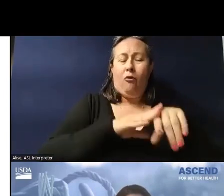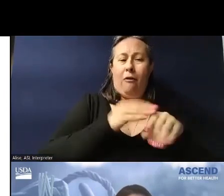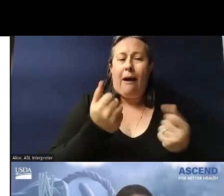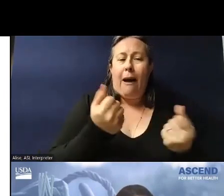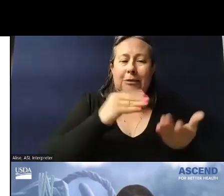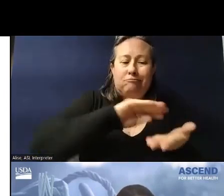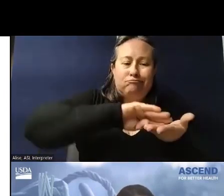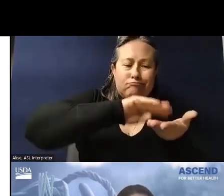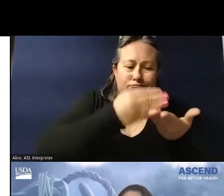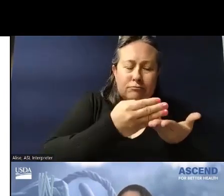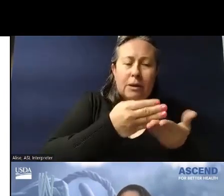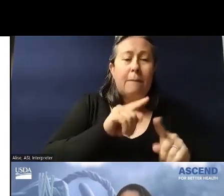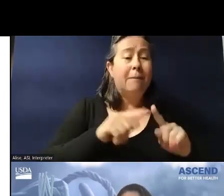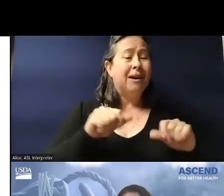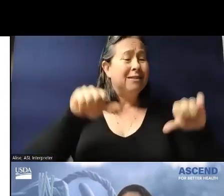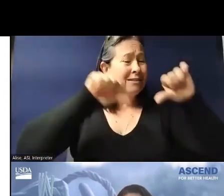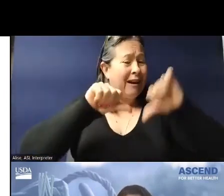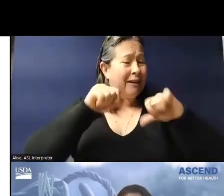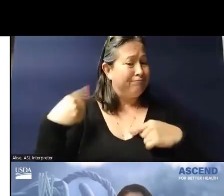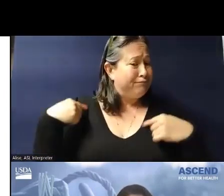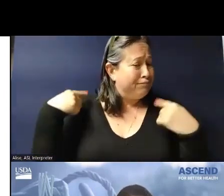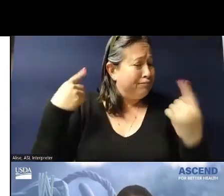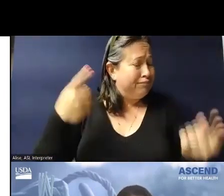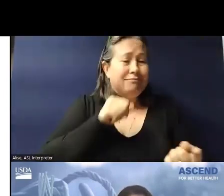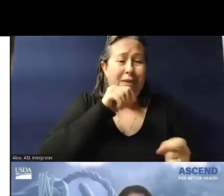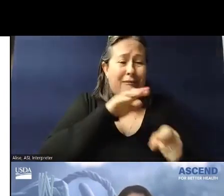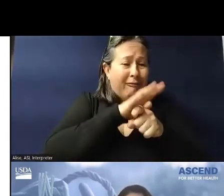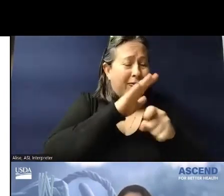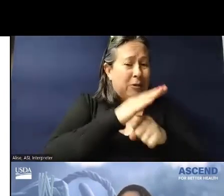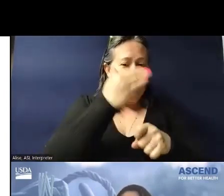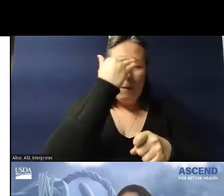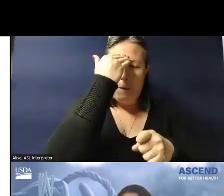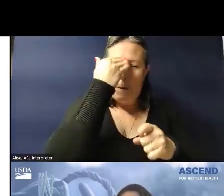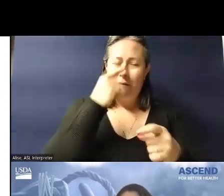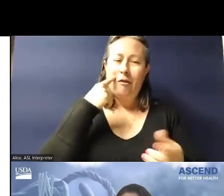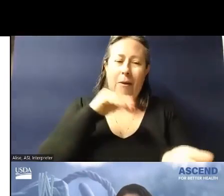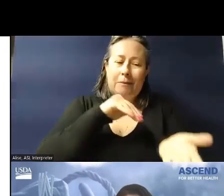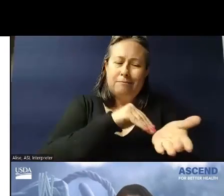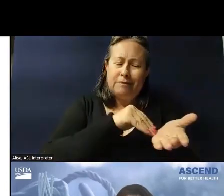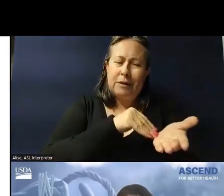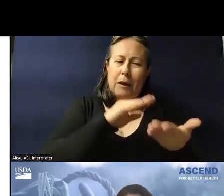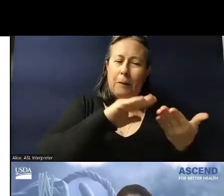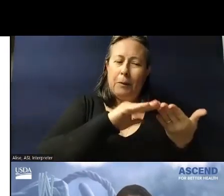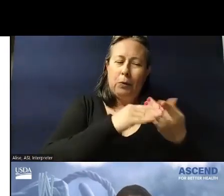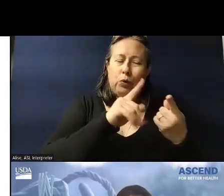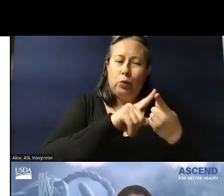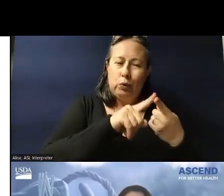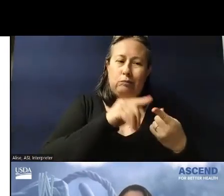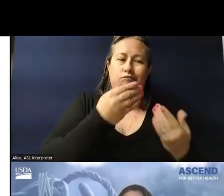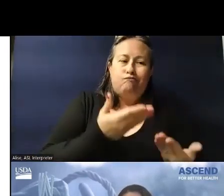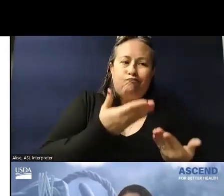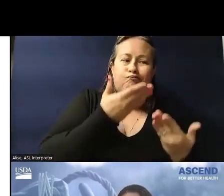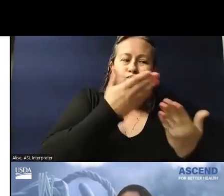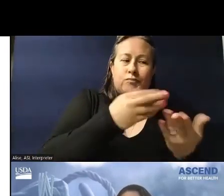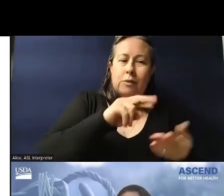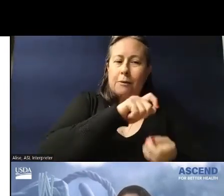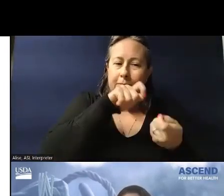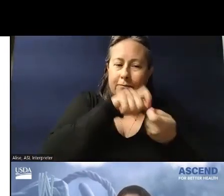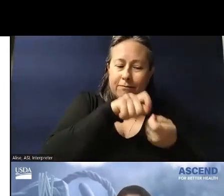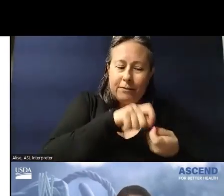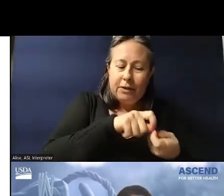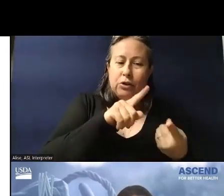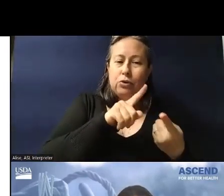science is insufficient to enable the medical community to make precise recommendations for food as a tool